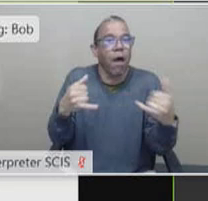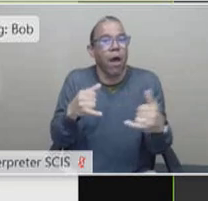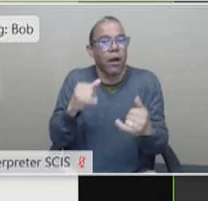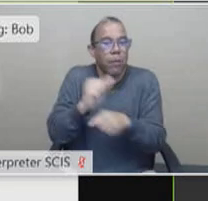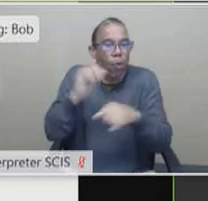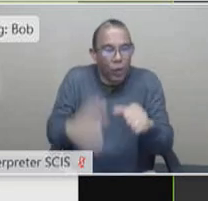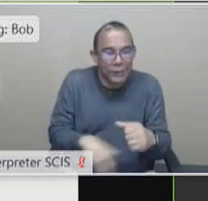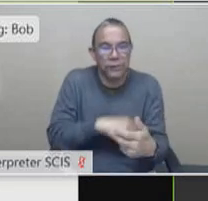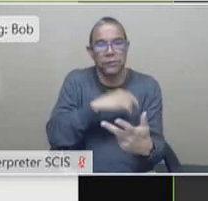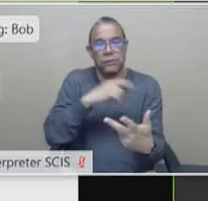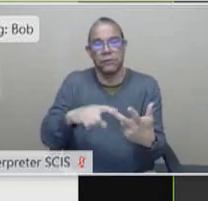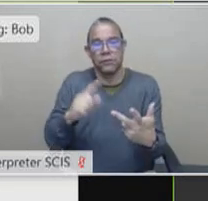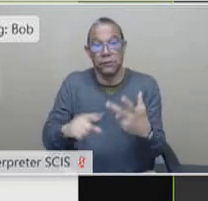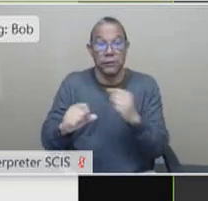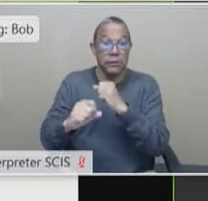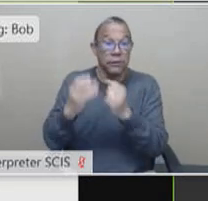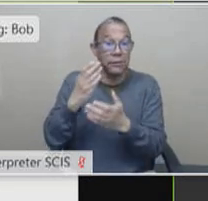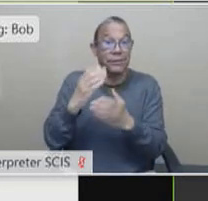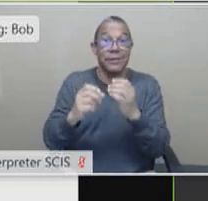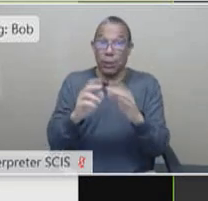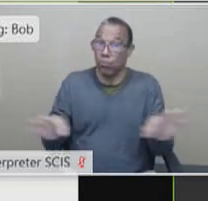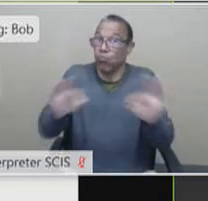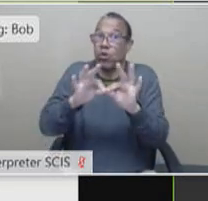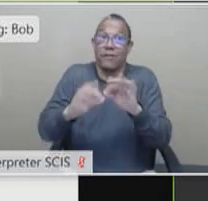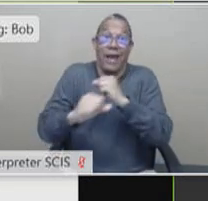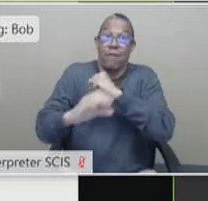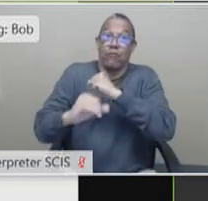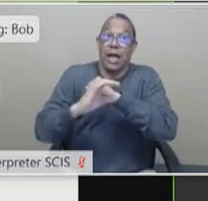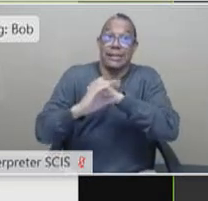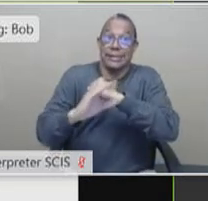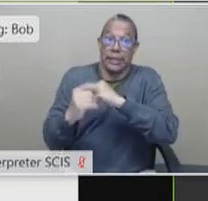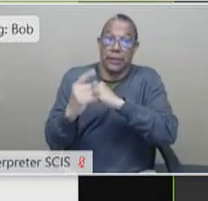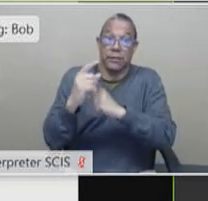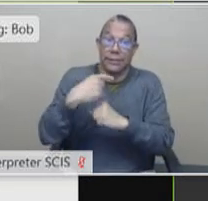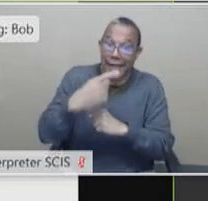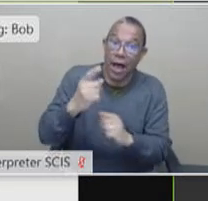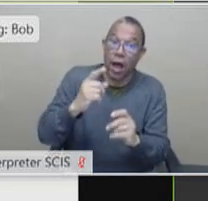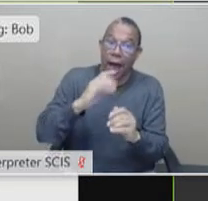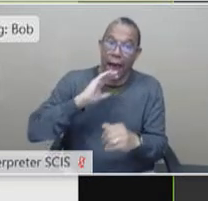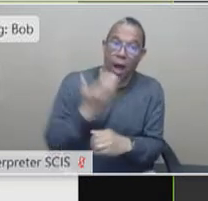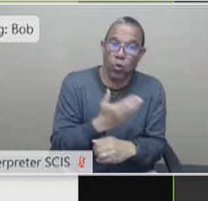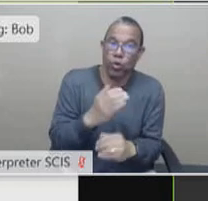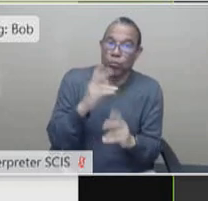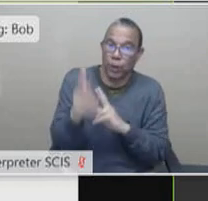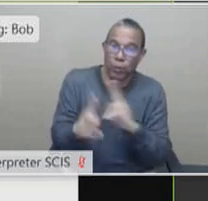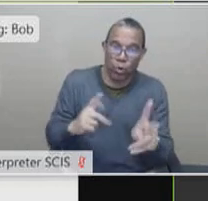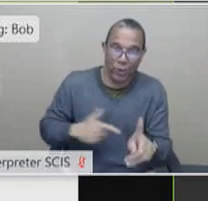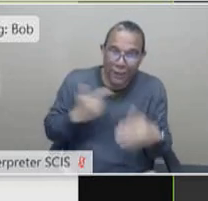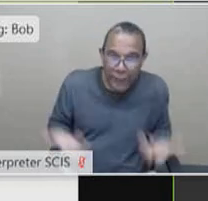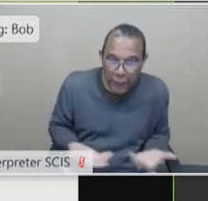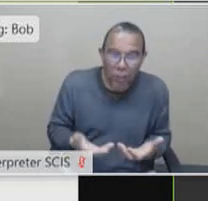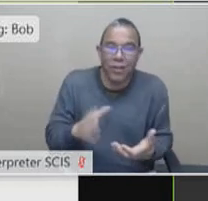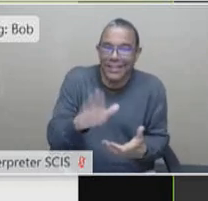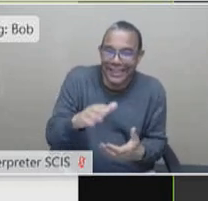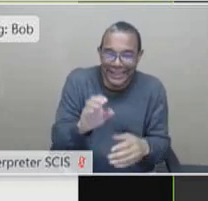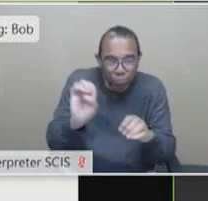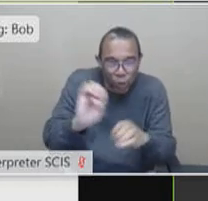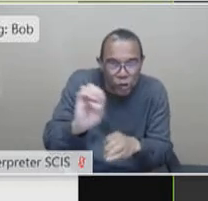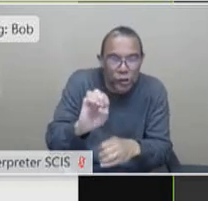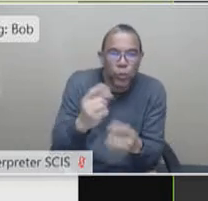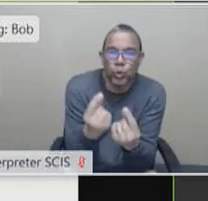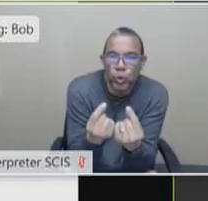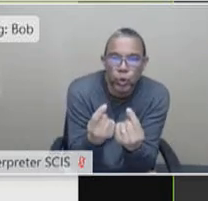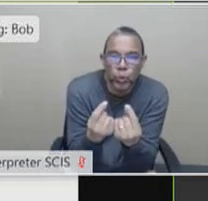the message of what citizens should be doing now. And then there's just general emergency planning to cost to have our emergency operations